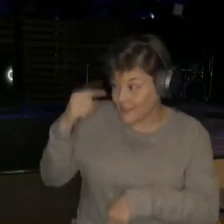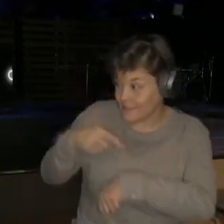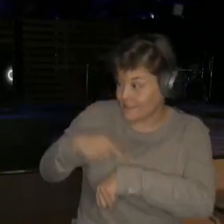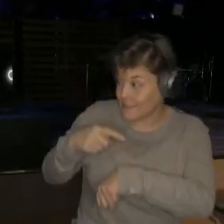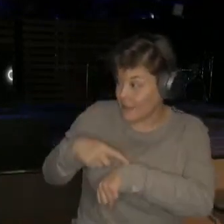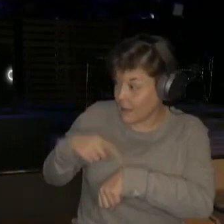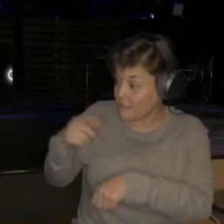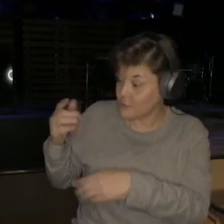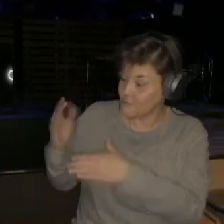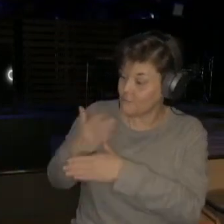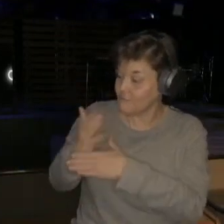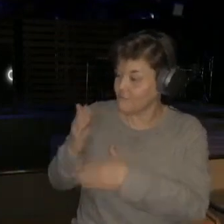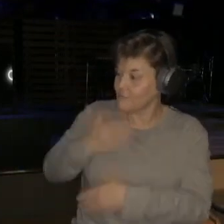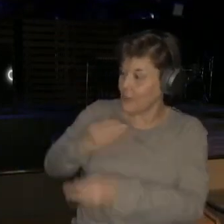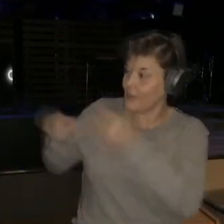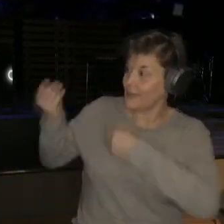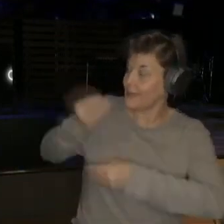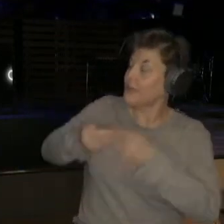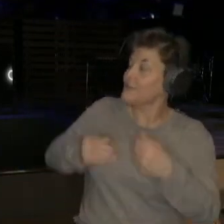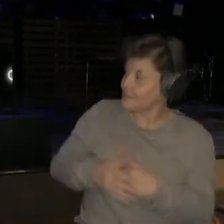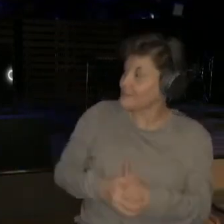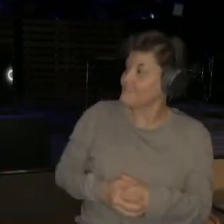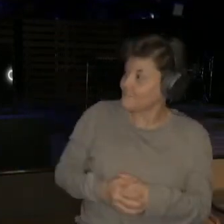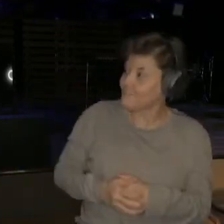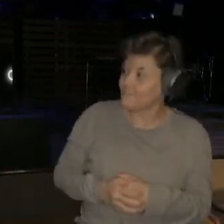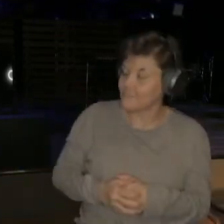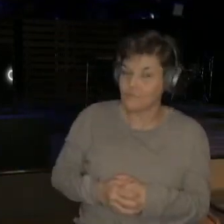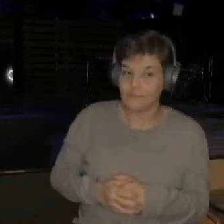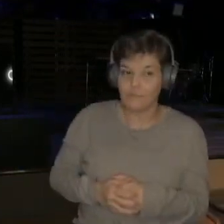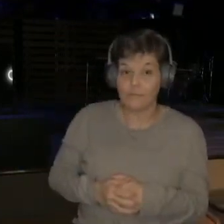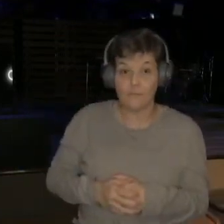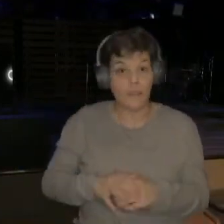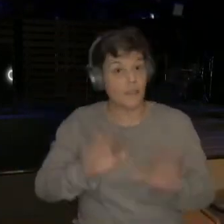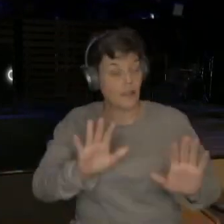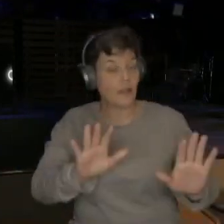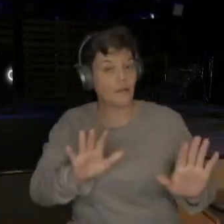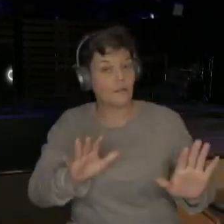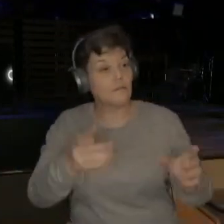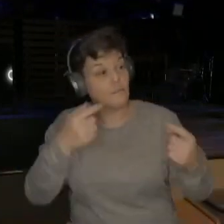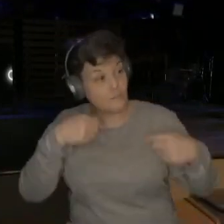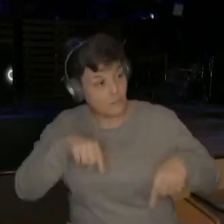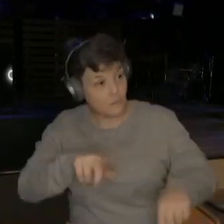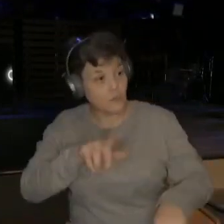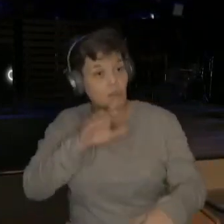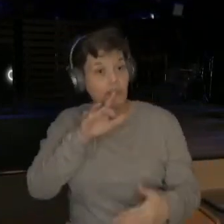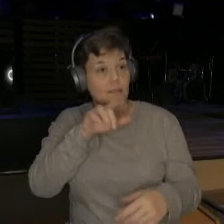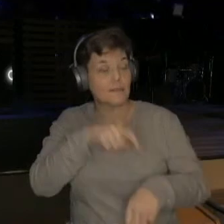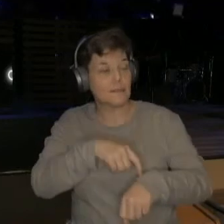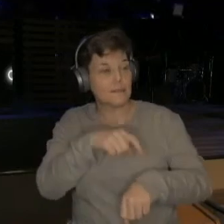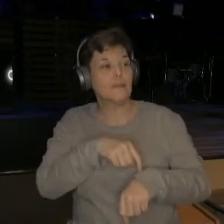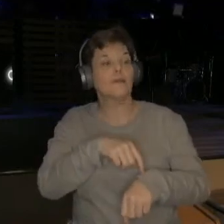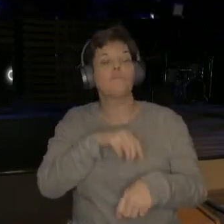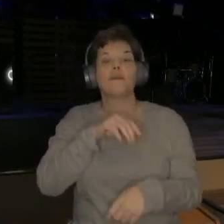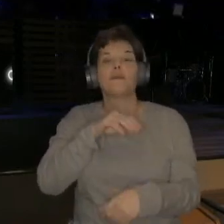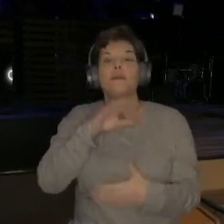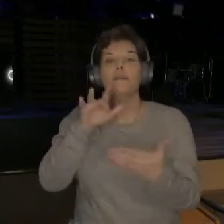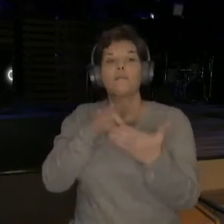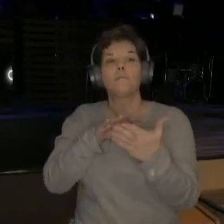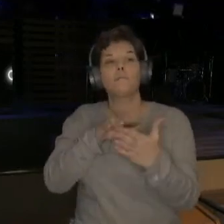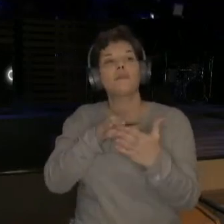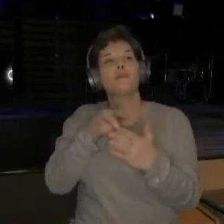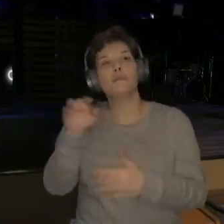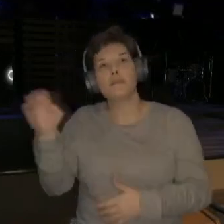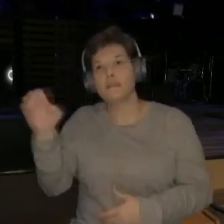In light of the Middle Eastern culture of that time, it was a great offense for a son to ask his father for